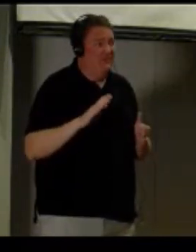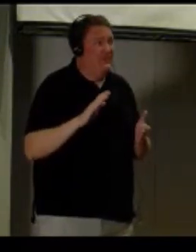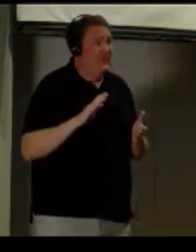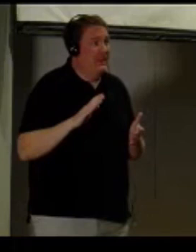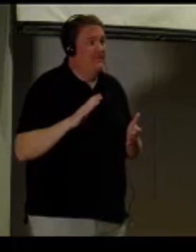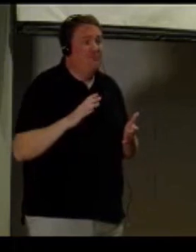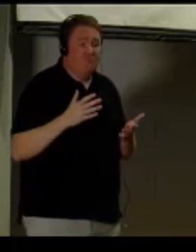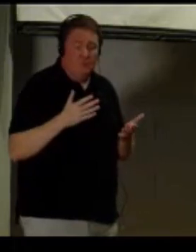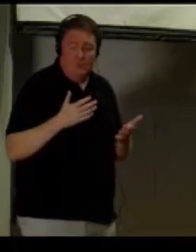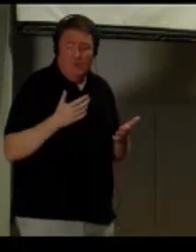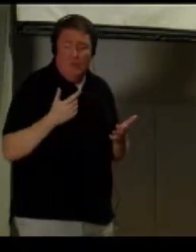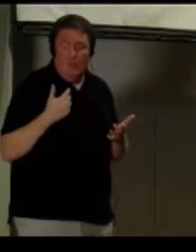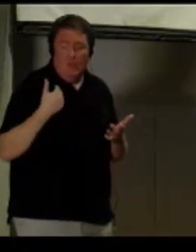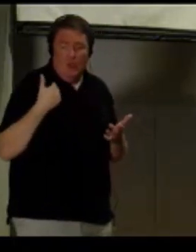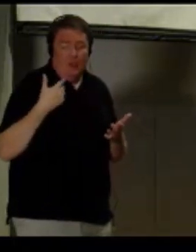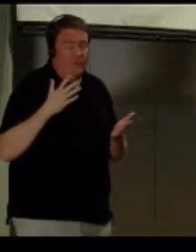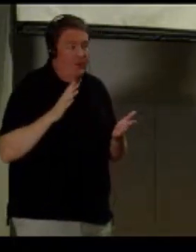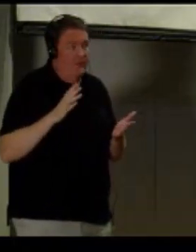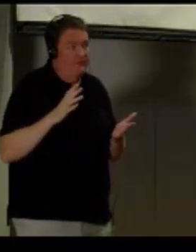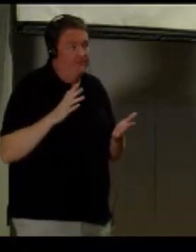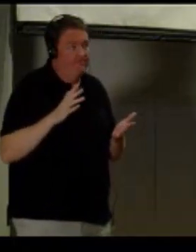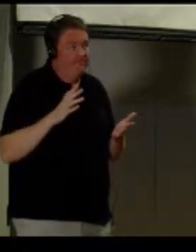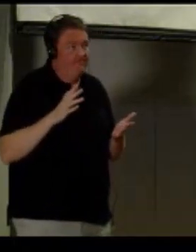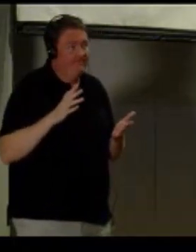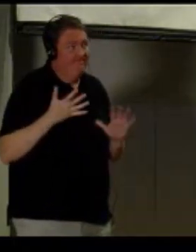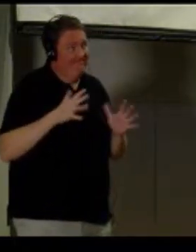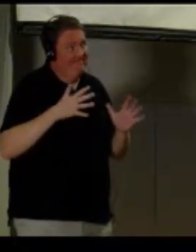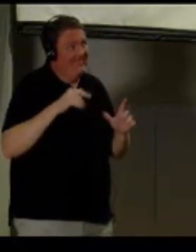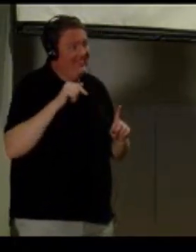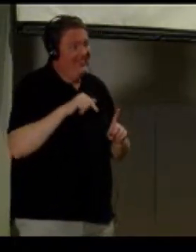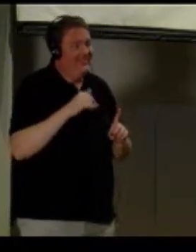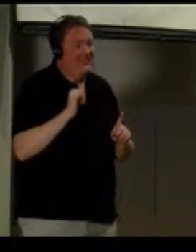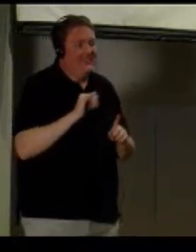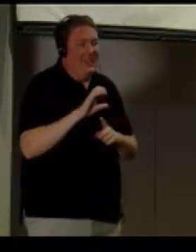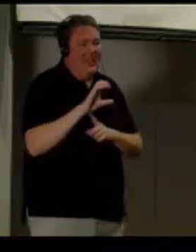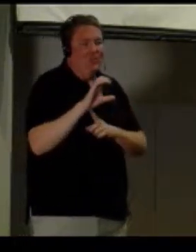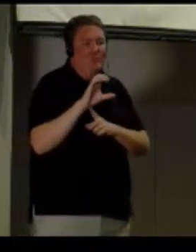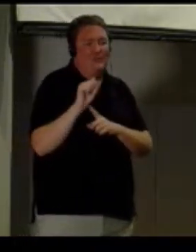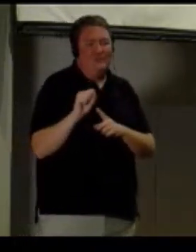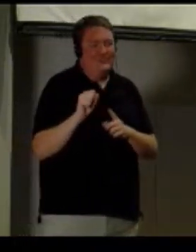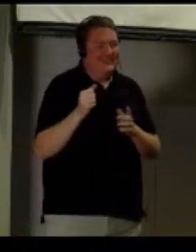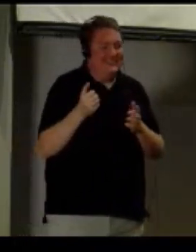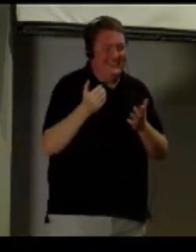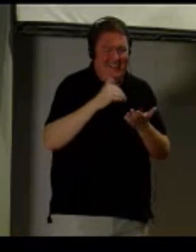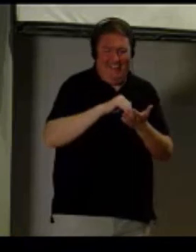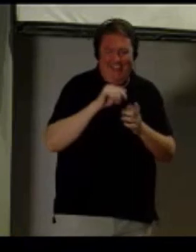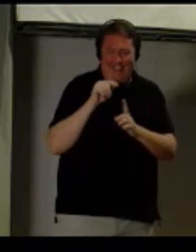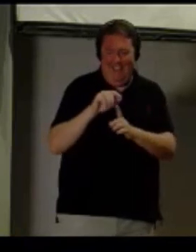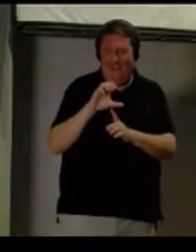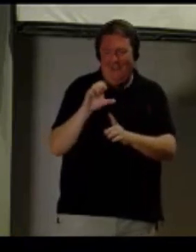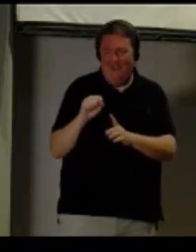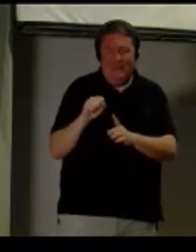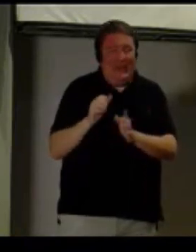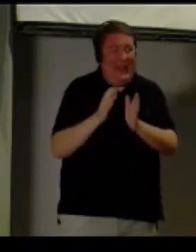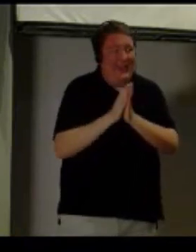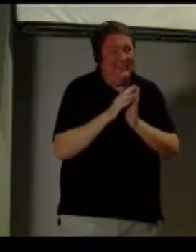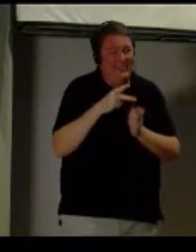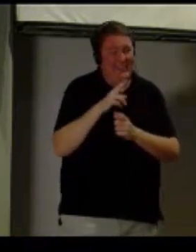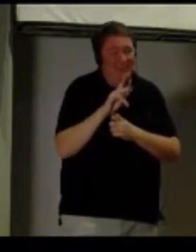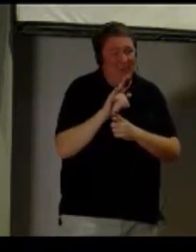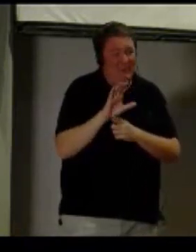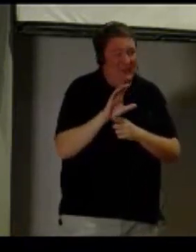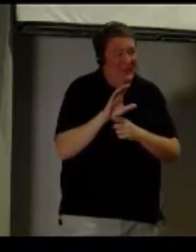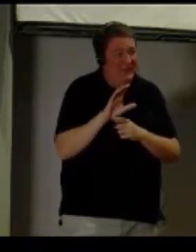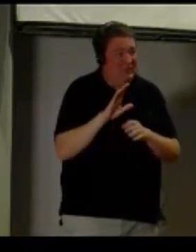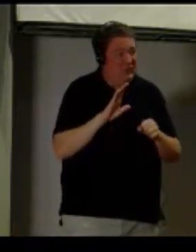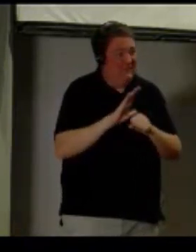we're trying to reveal, because in a way, it's kind of like crowdsourcing, asking the public to kind of fill in some of the